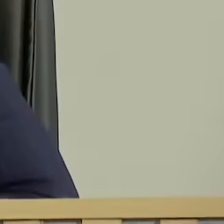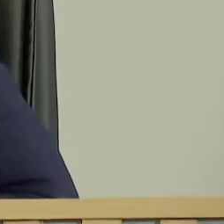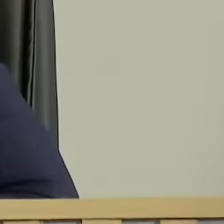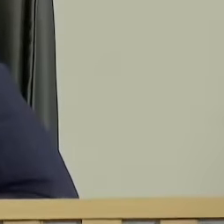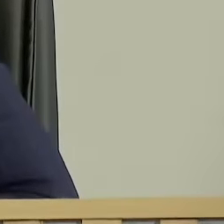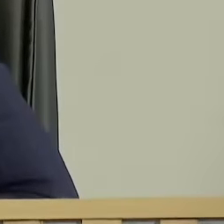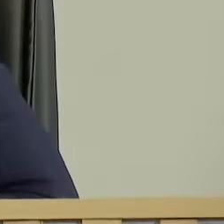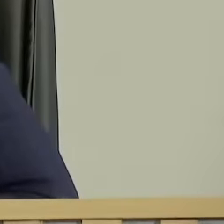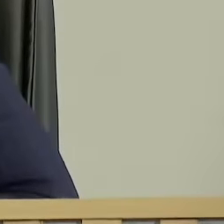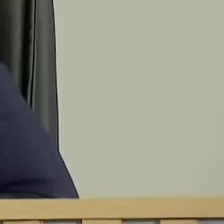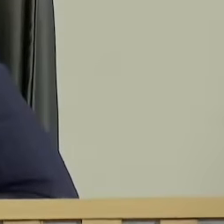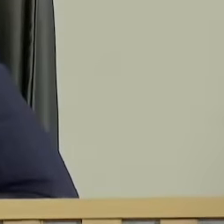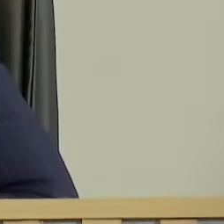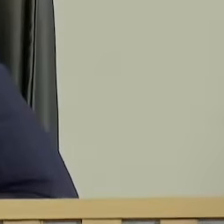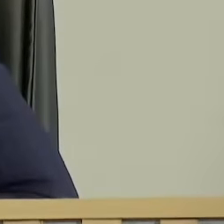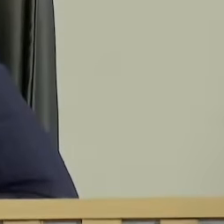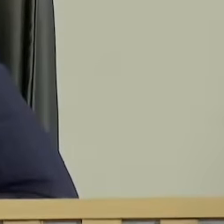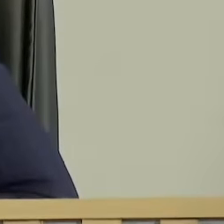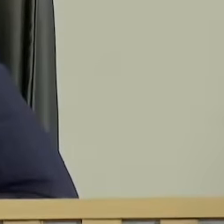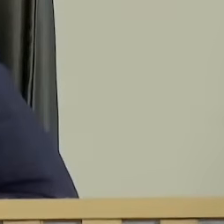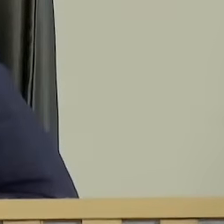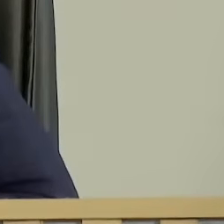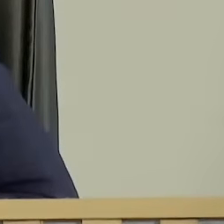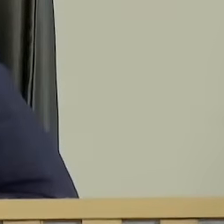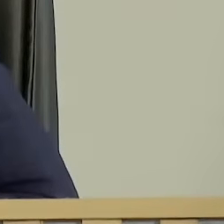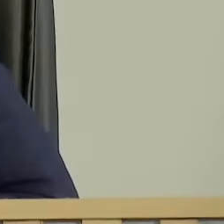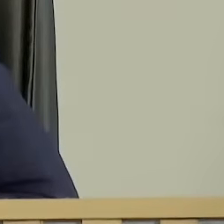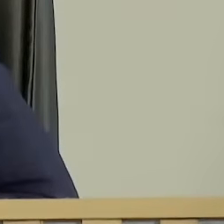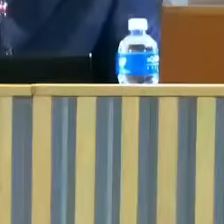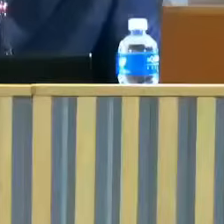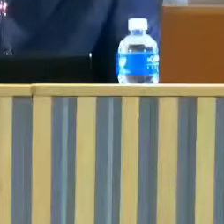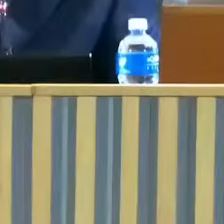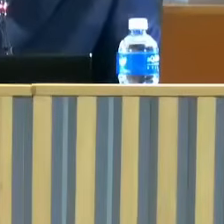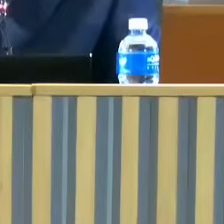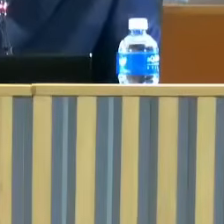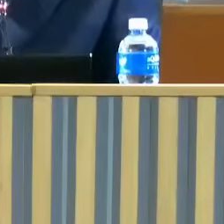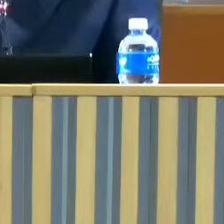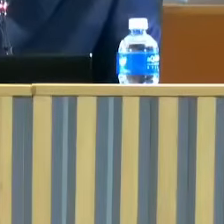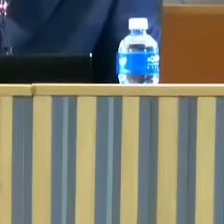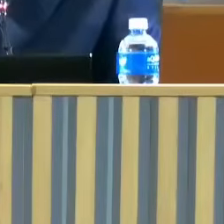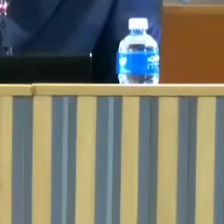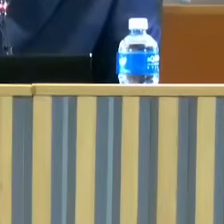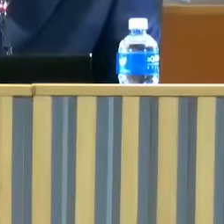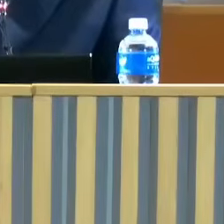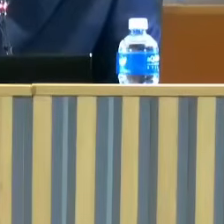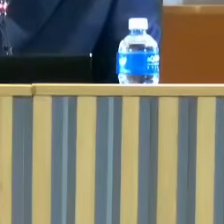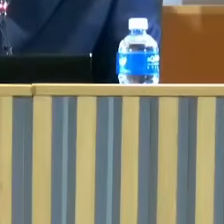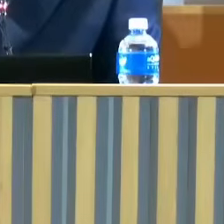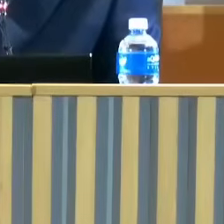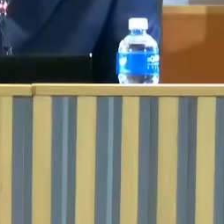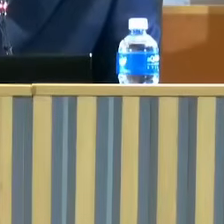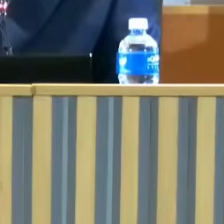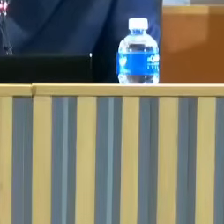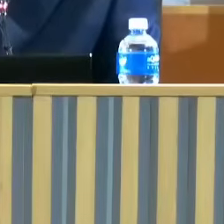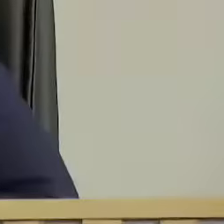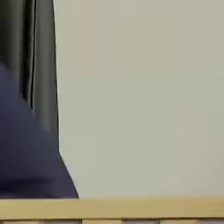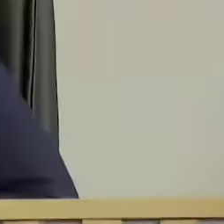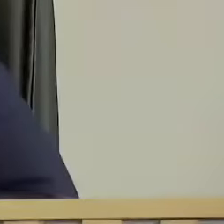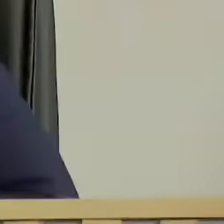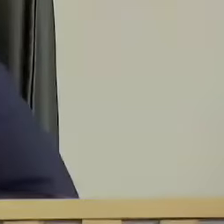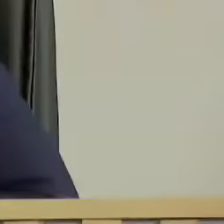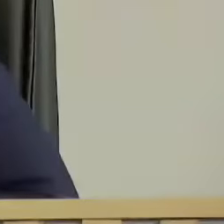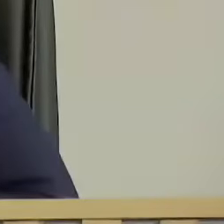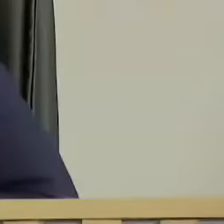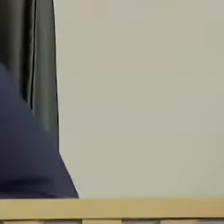Later on, at some point, there's reference to a Major General Kumalo as well. Or am I wrong? Yes,